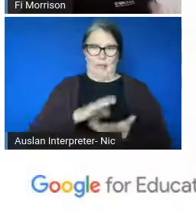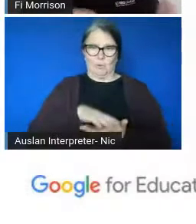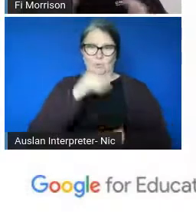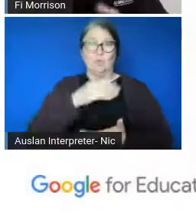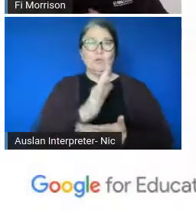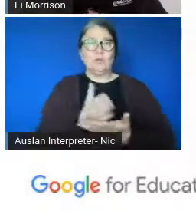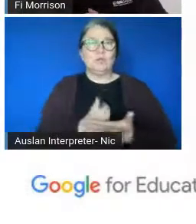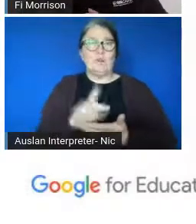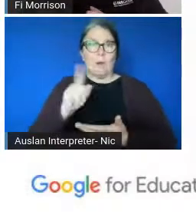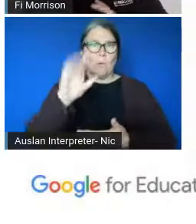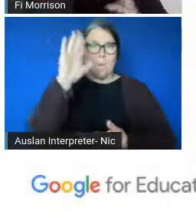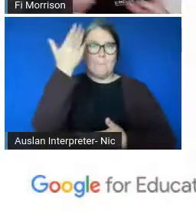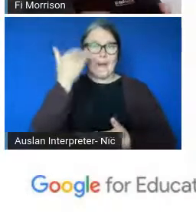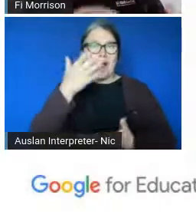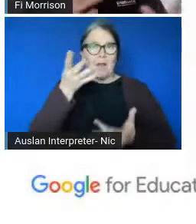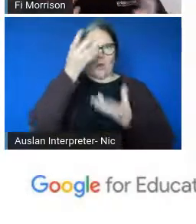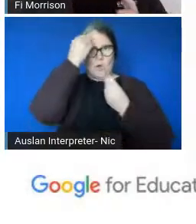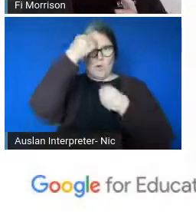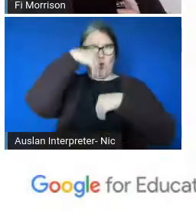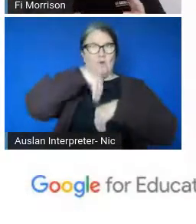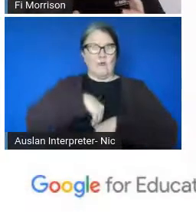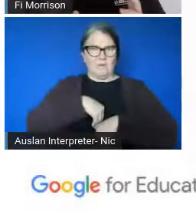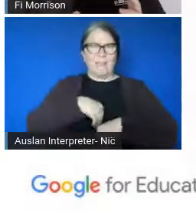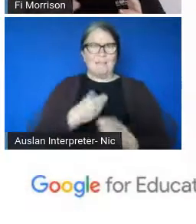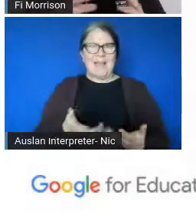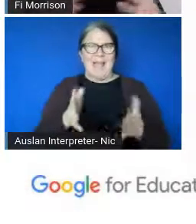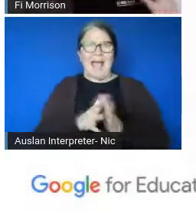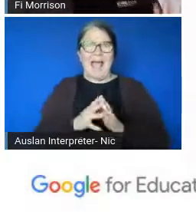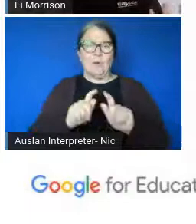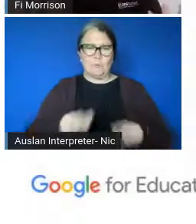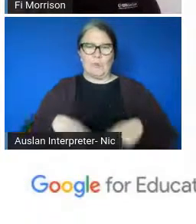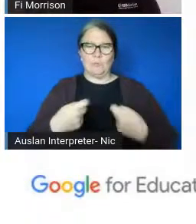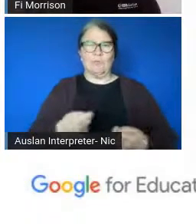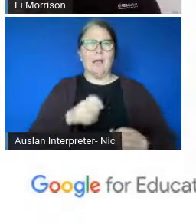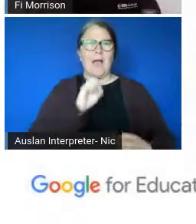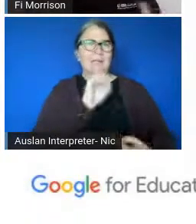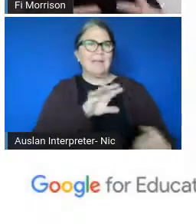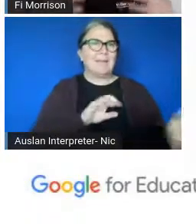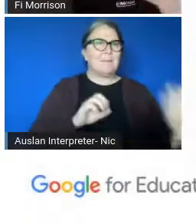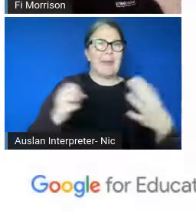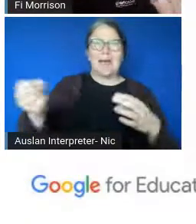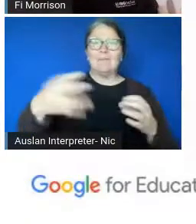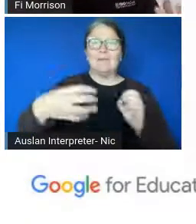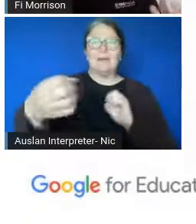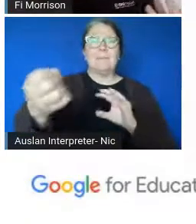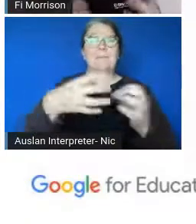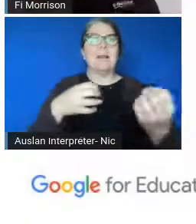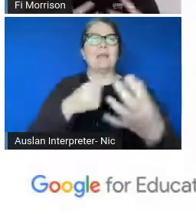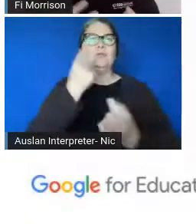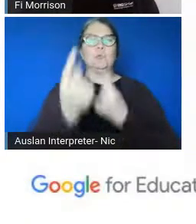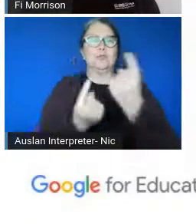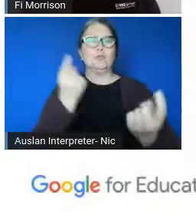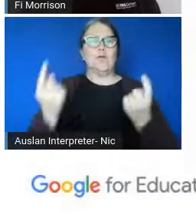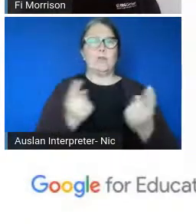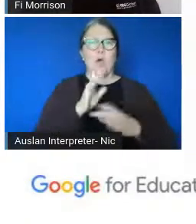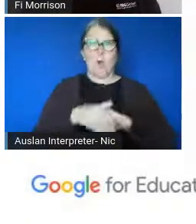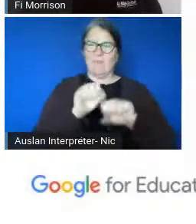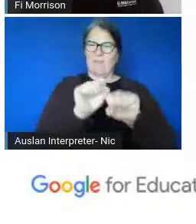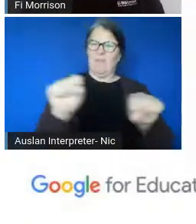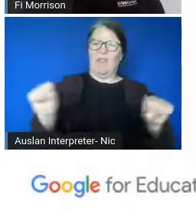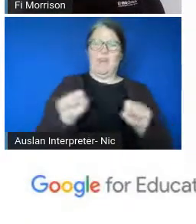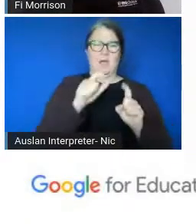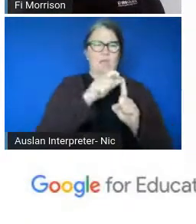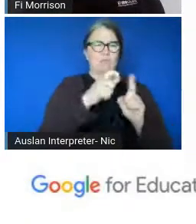critique and feedback to each other about their prototypes and their learning through this